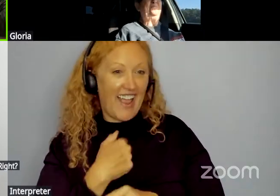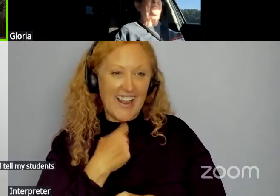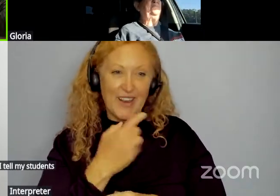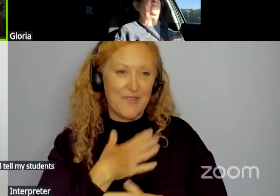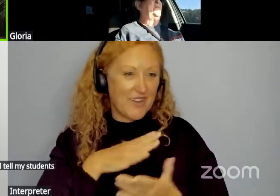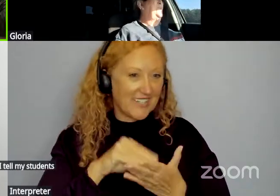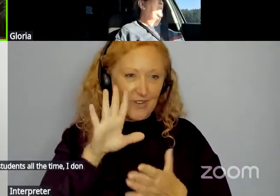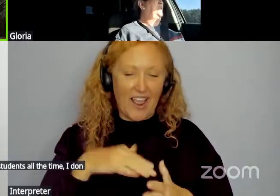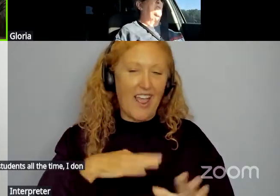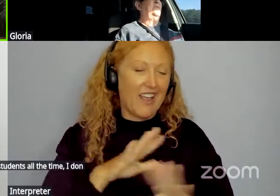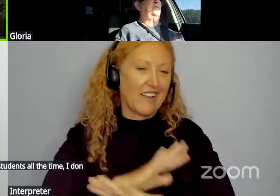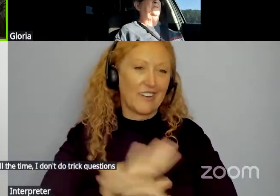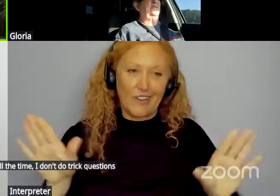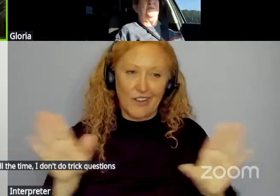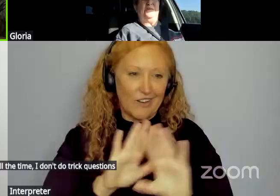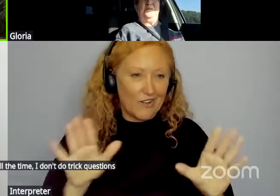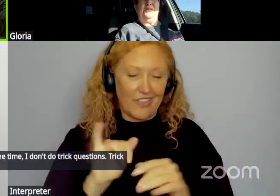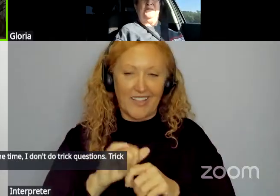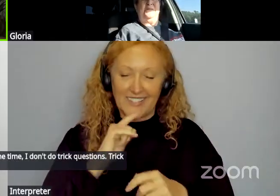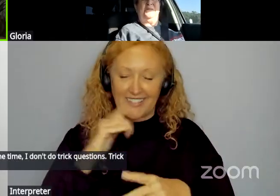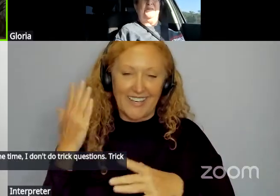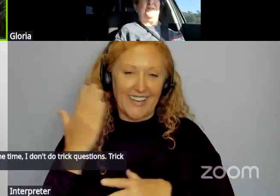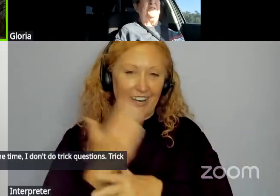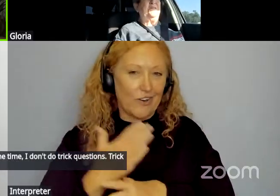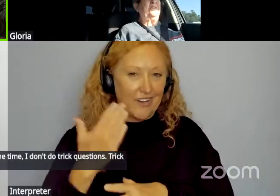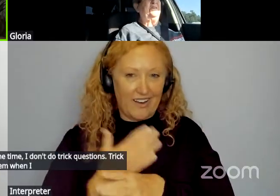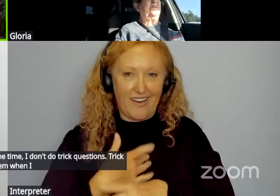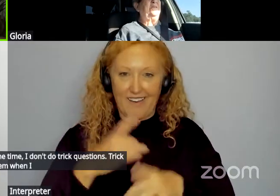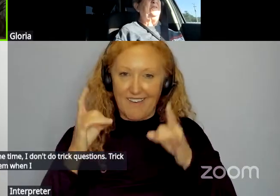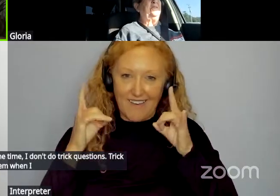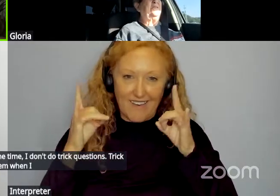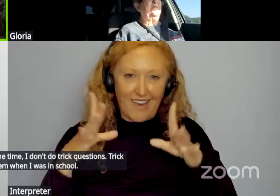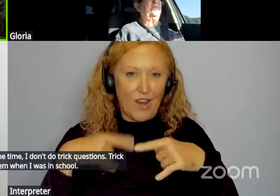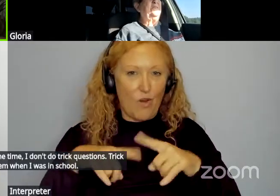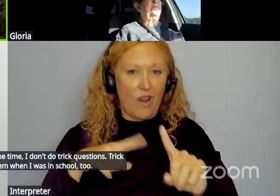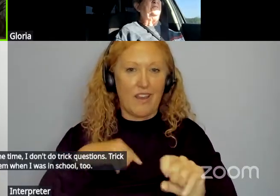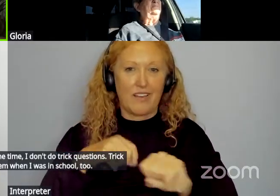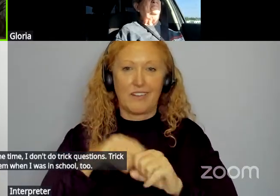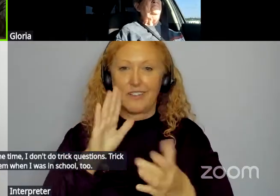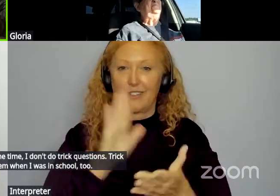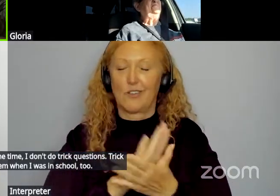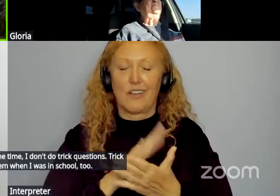time, I don't do trick questions. Trick questions are irritating. I hated them when I was in school too.